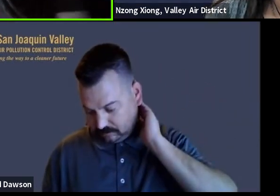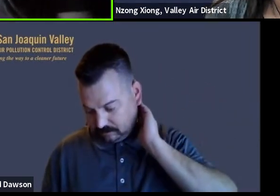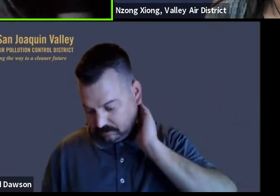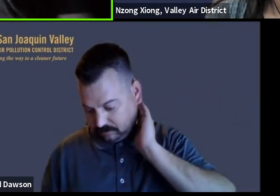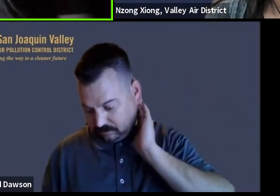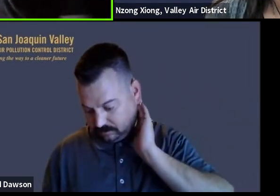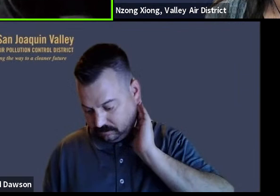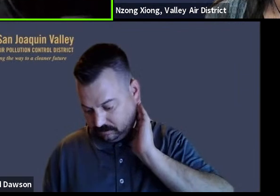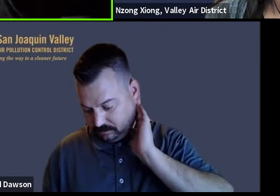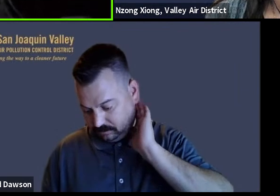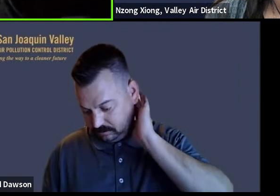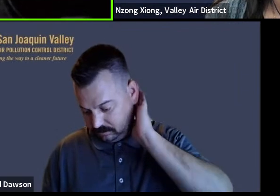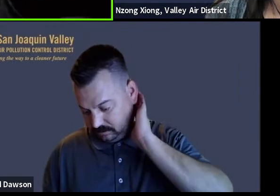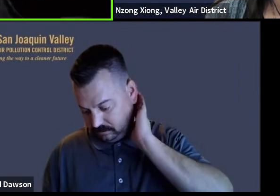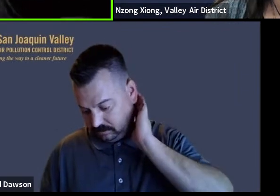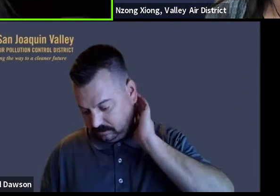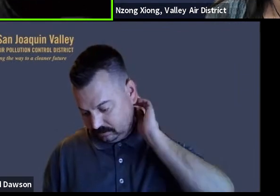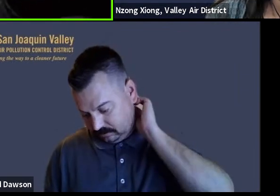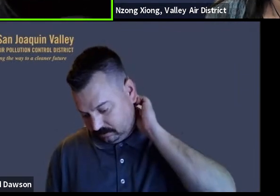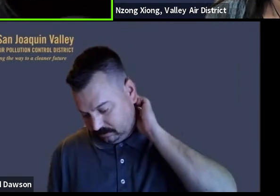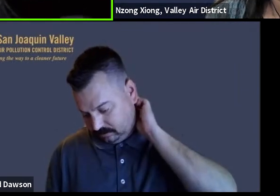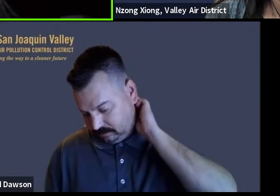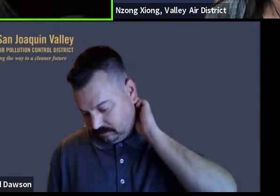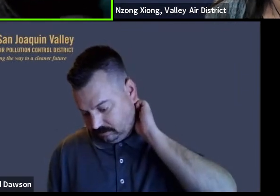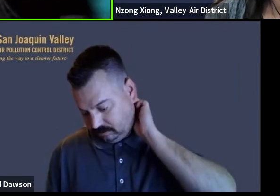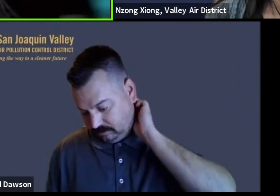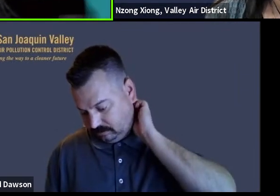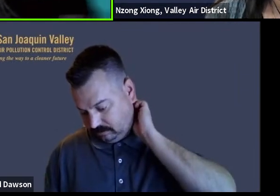she jumped off. Okay.